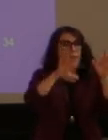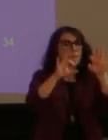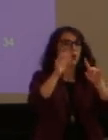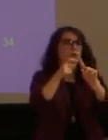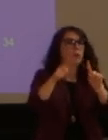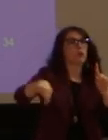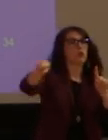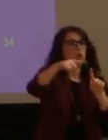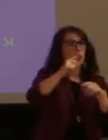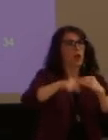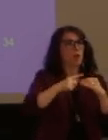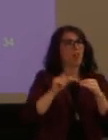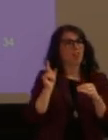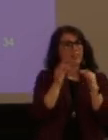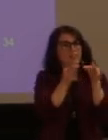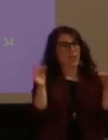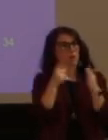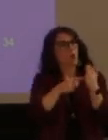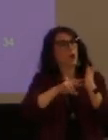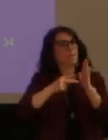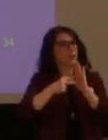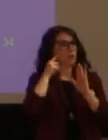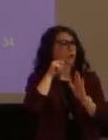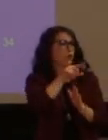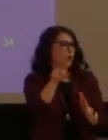what this statement means to you.